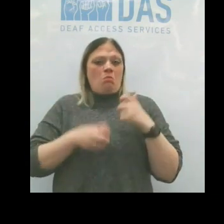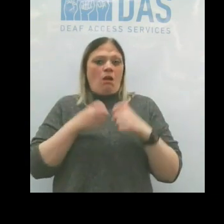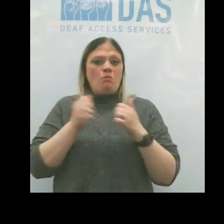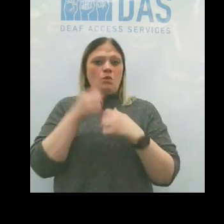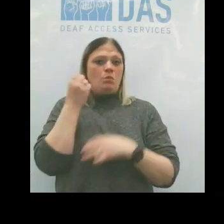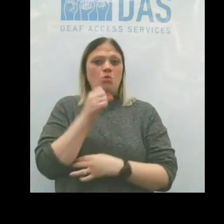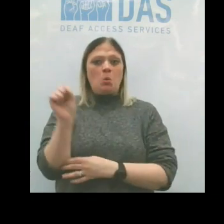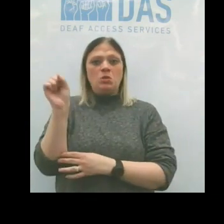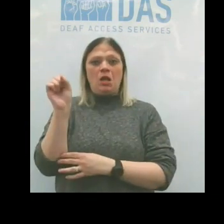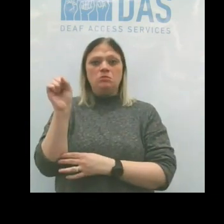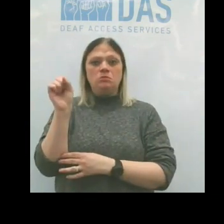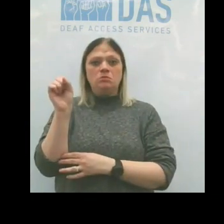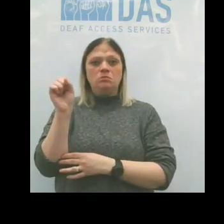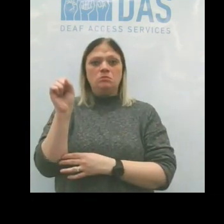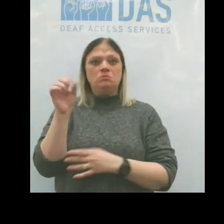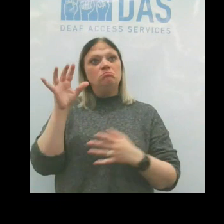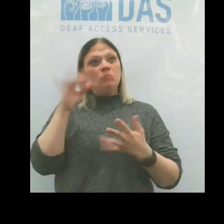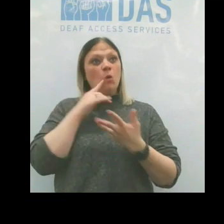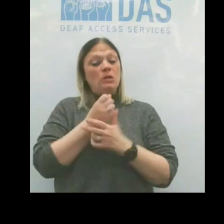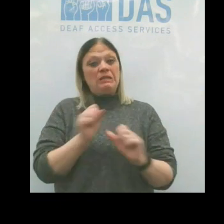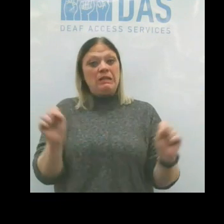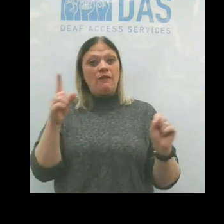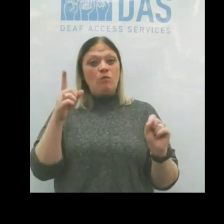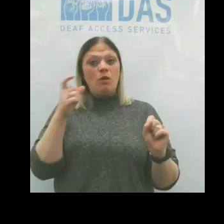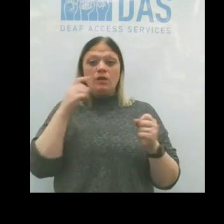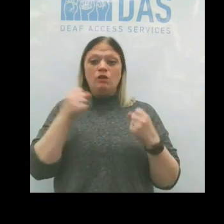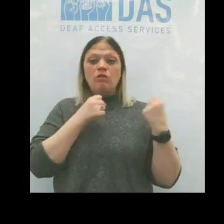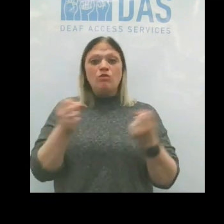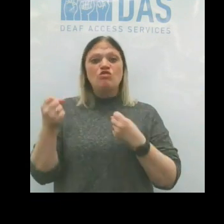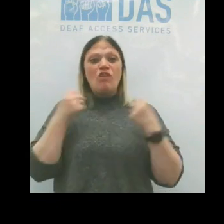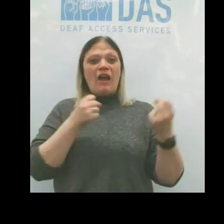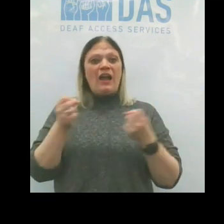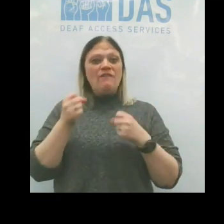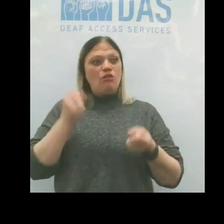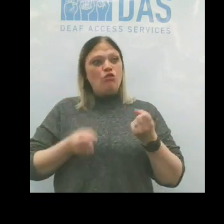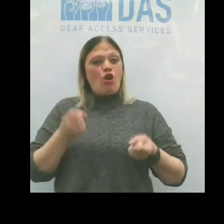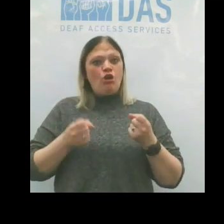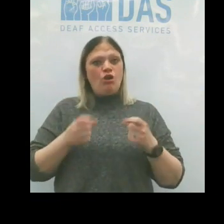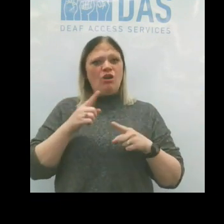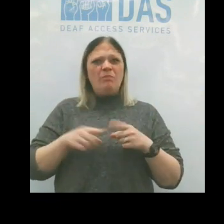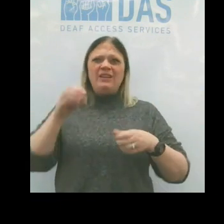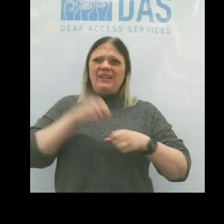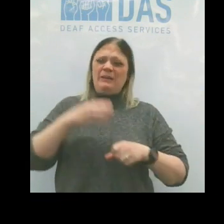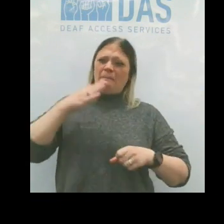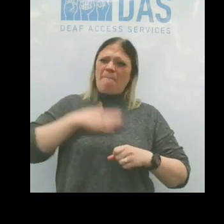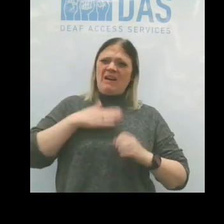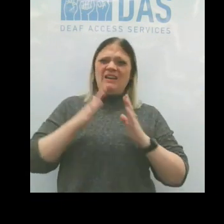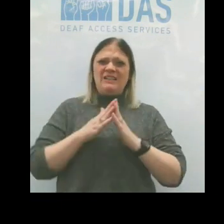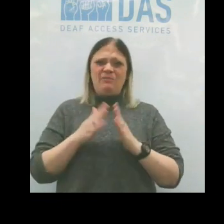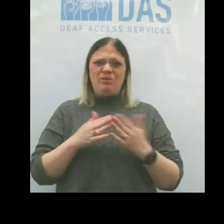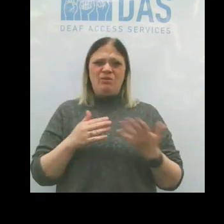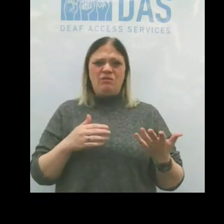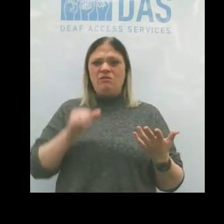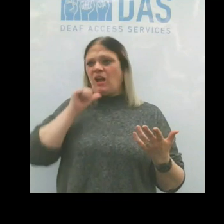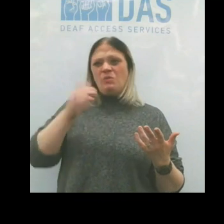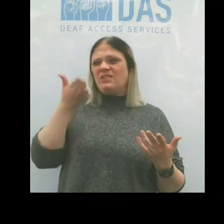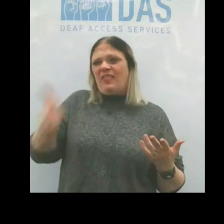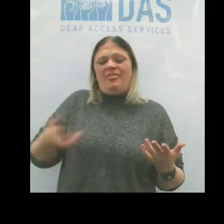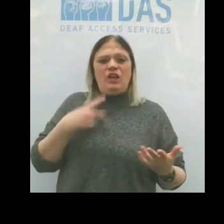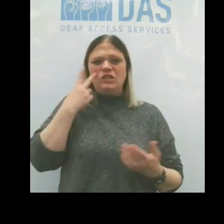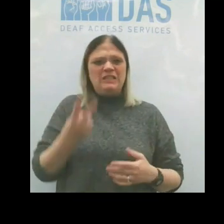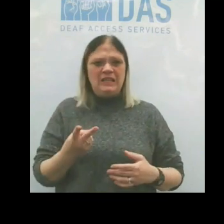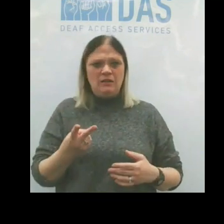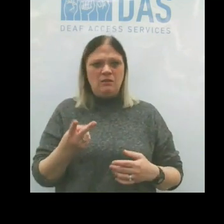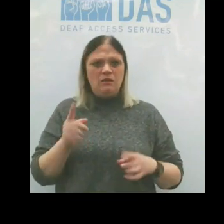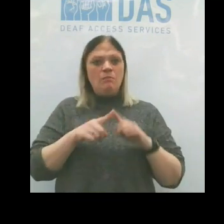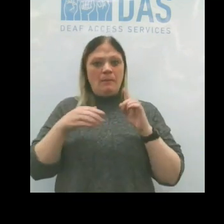this protest actually in some ways was a safe one because they were driving in their cars. But they did it in my neighborhood, and I wasn't even there to see it. Though